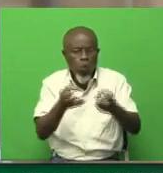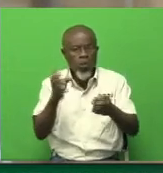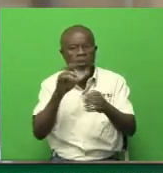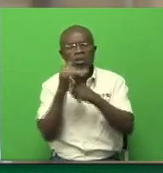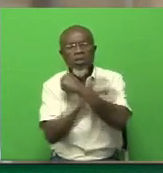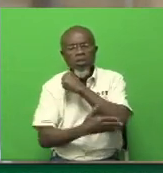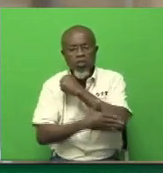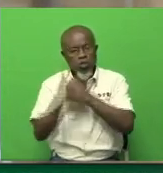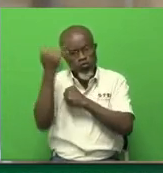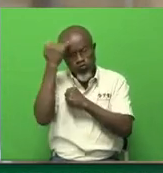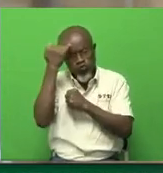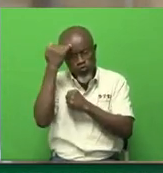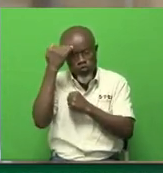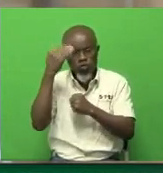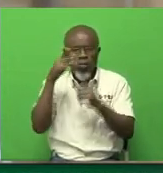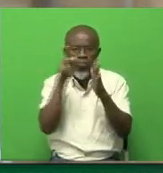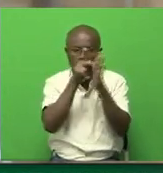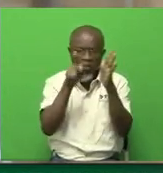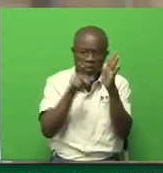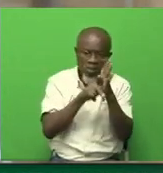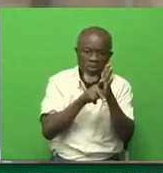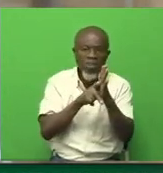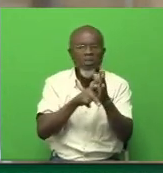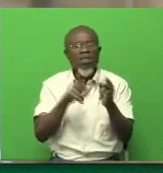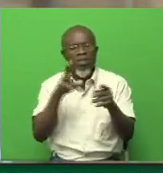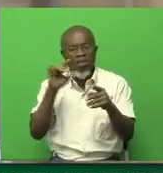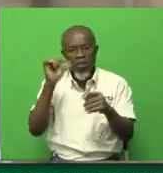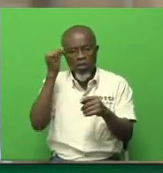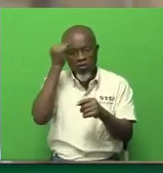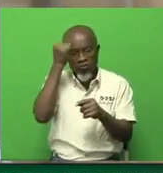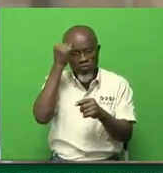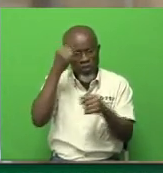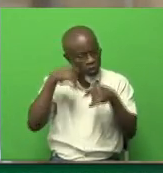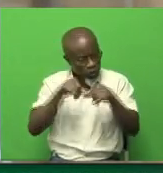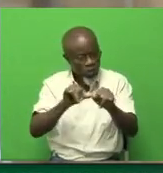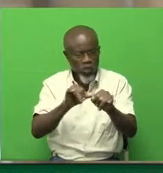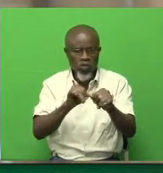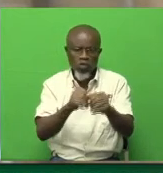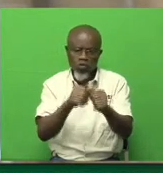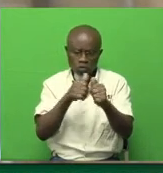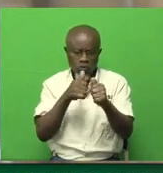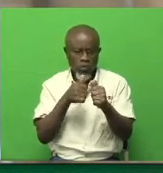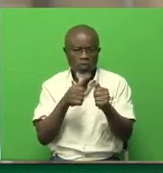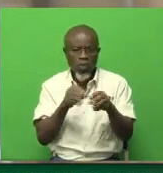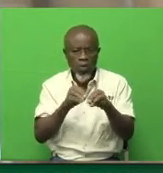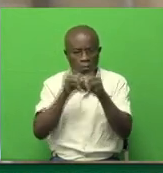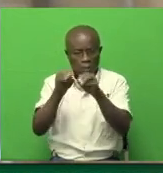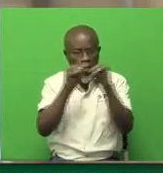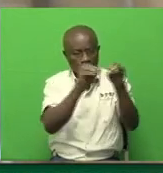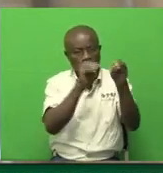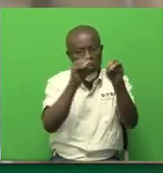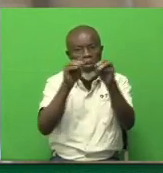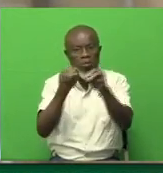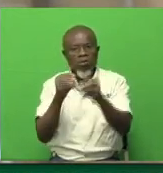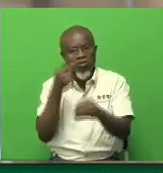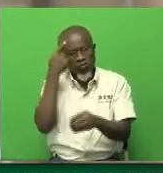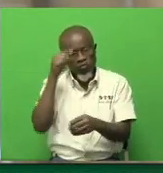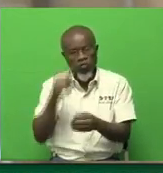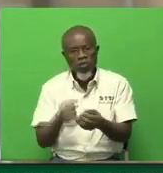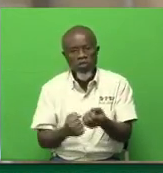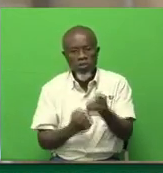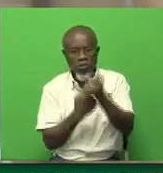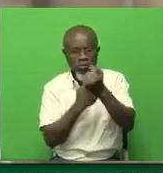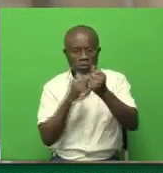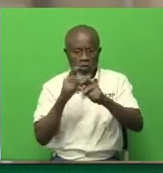of the policies and the programs that we are continuing to pursue to protect the people of Trinidad and Tobago